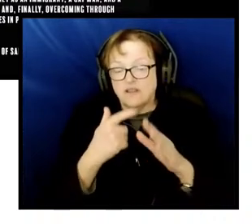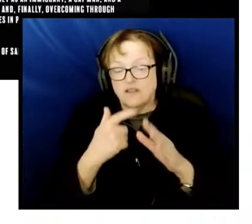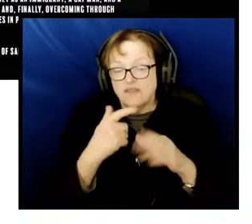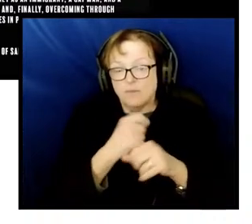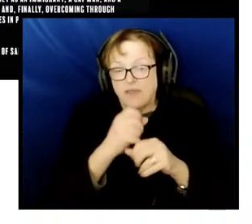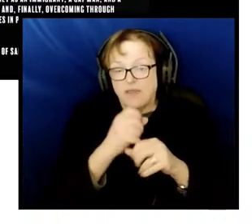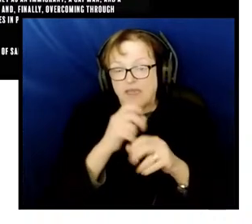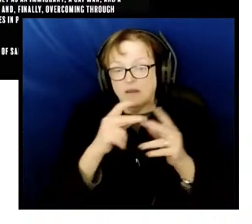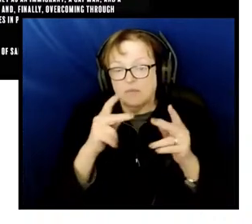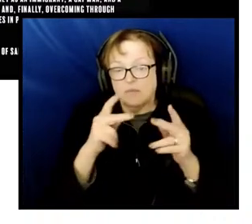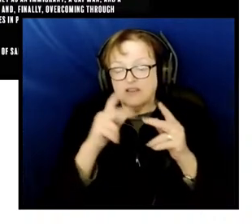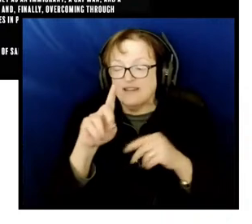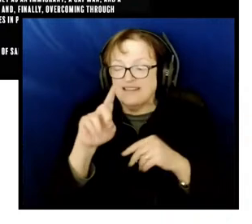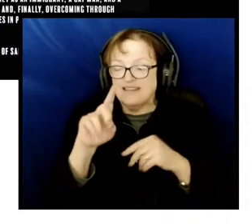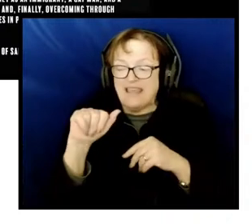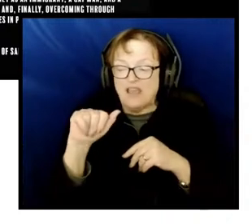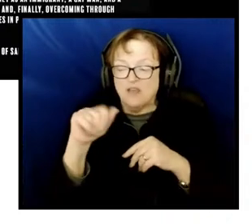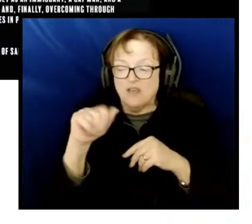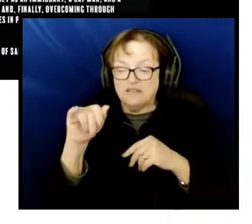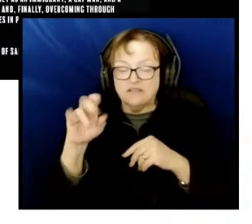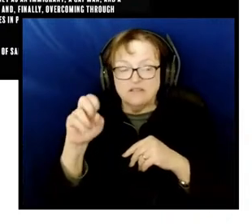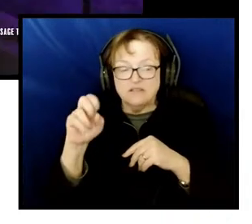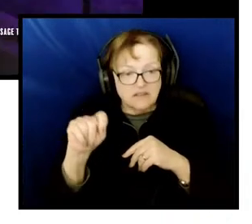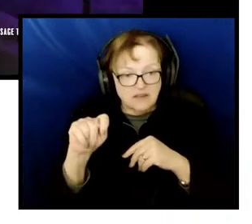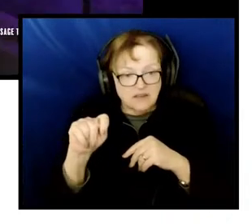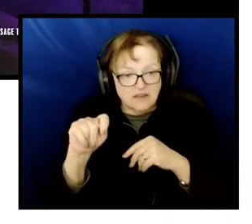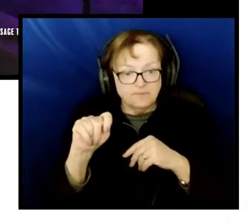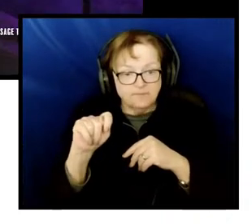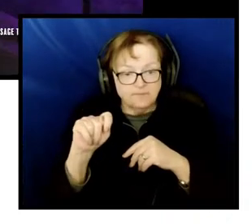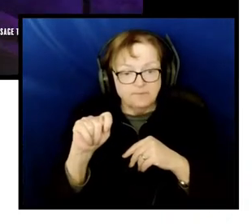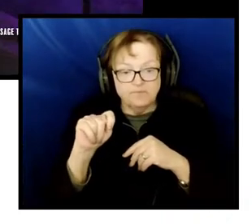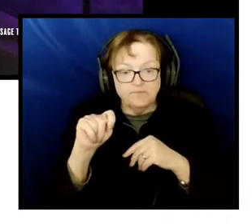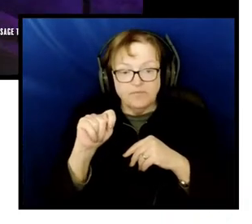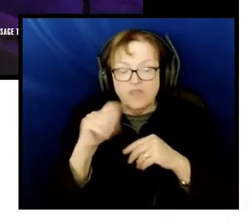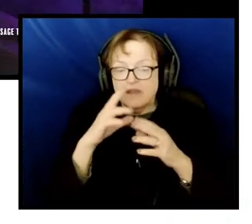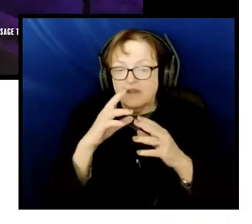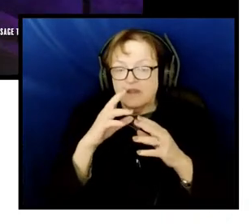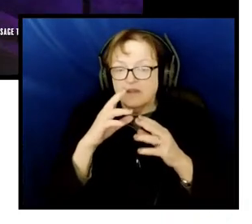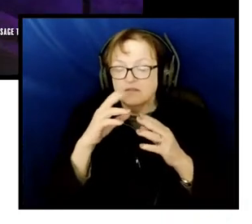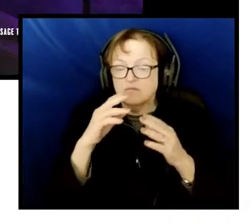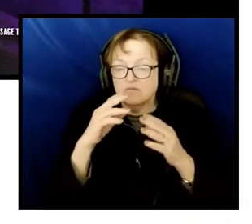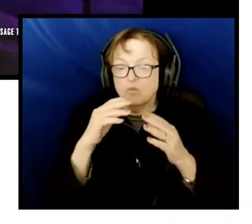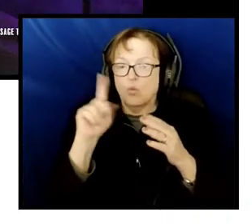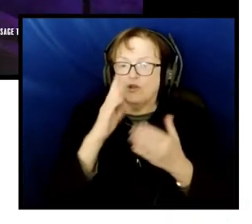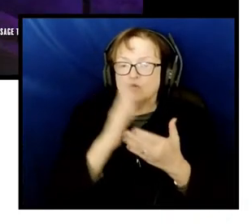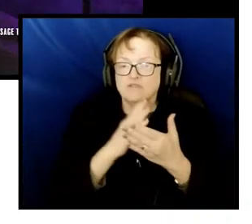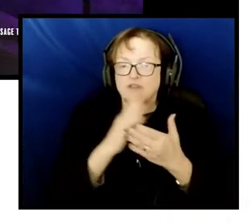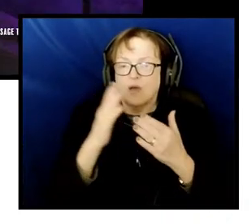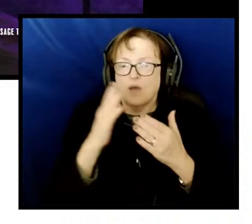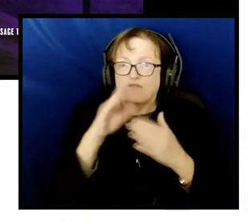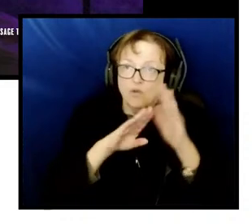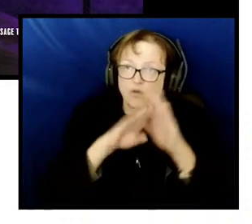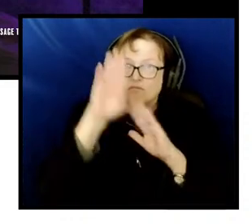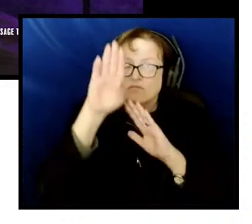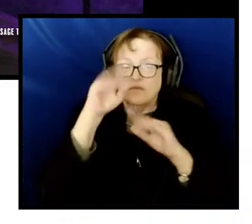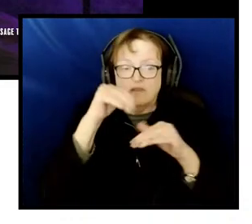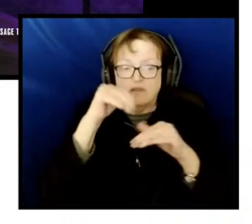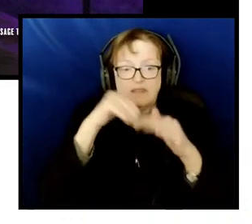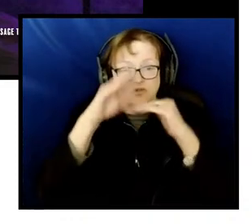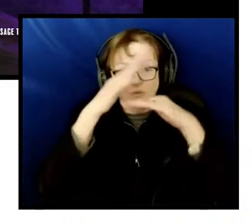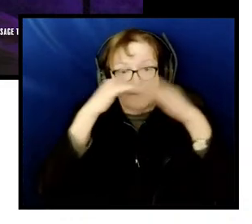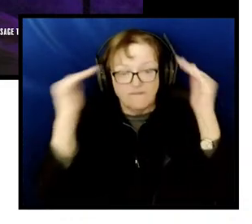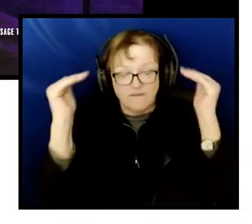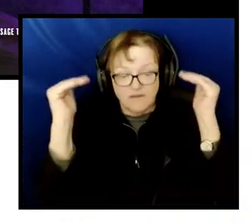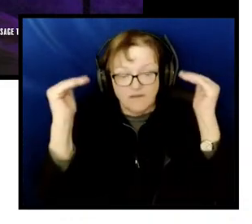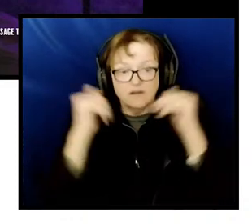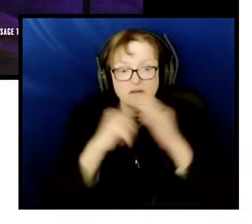the Abyssum, where they say their last words before they're able to transcend into heaven. In this space, we invite audiences to take a